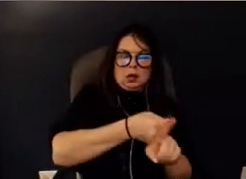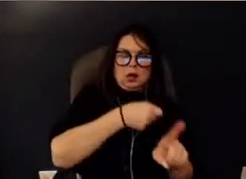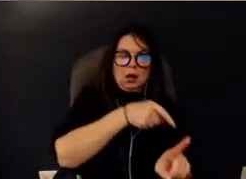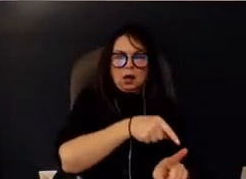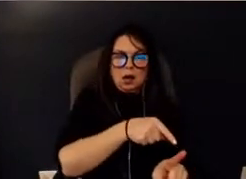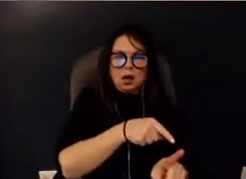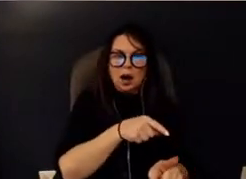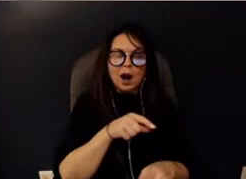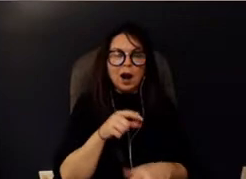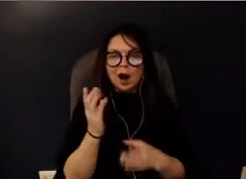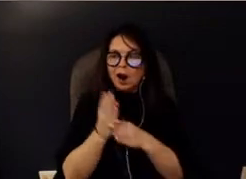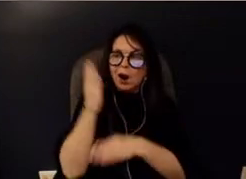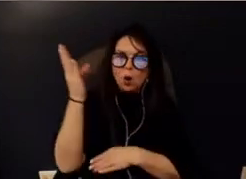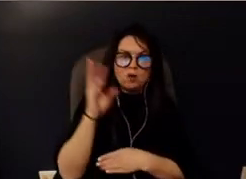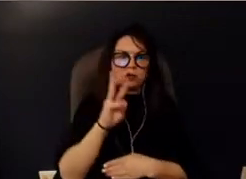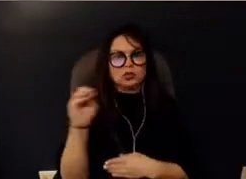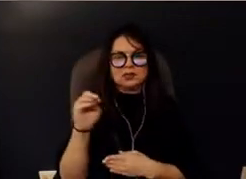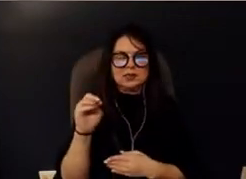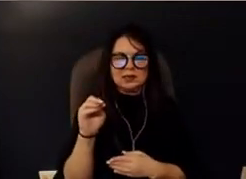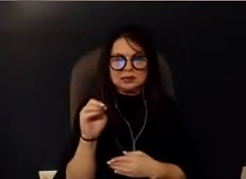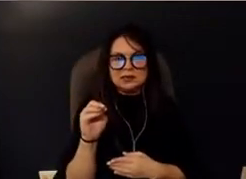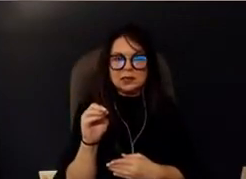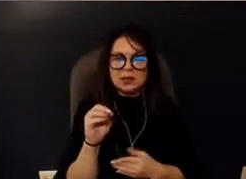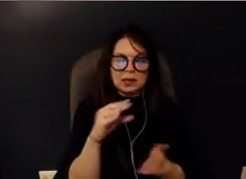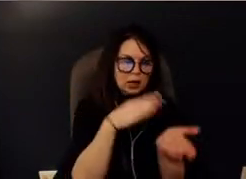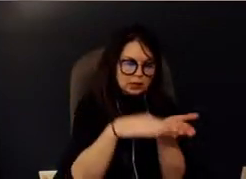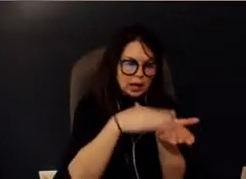have a great many,